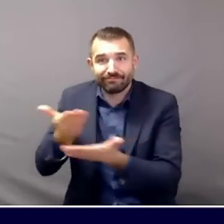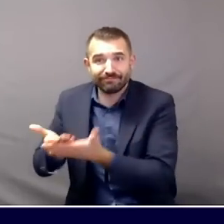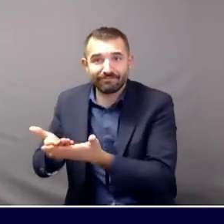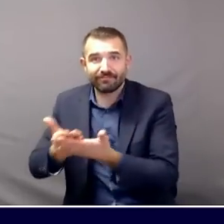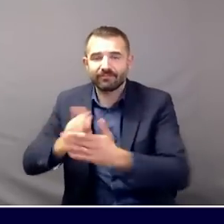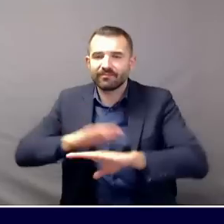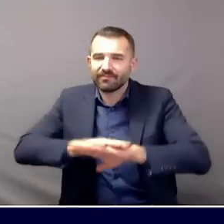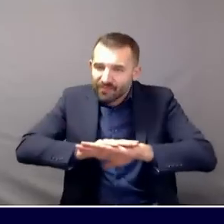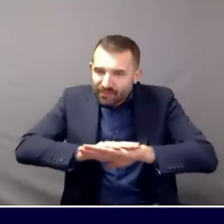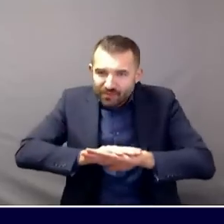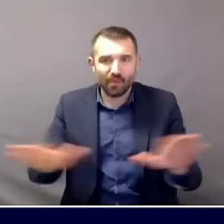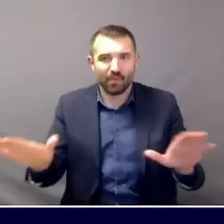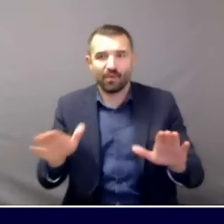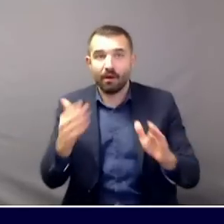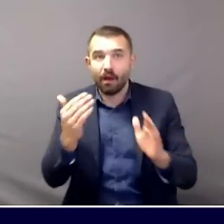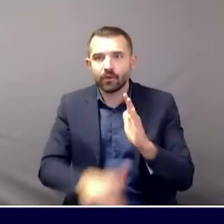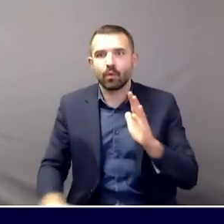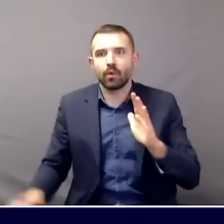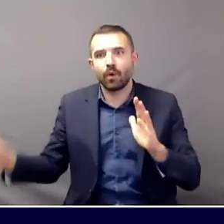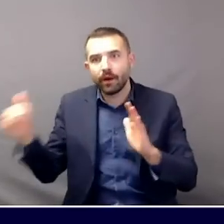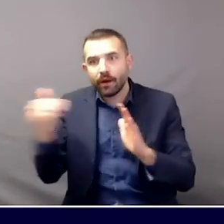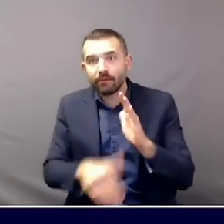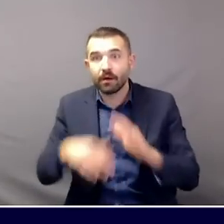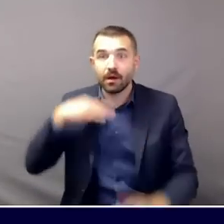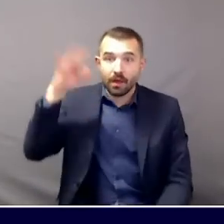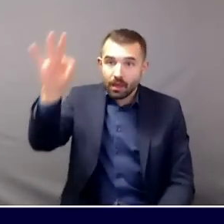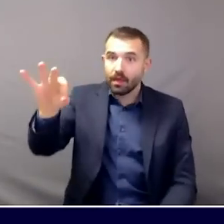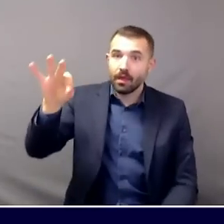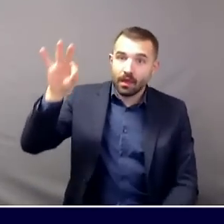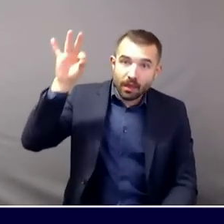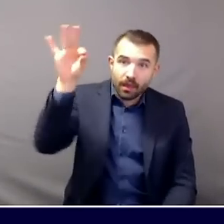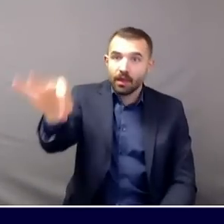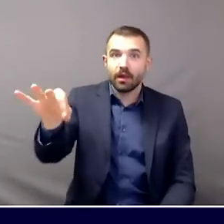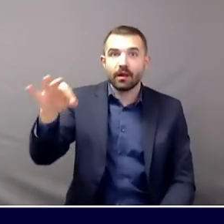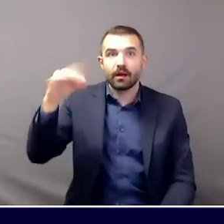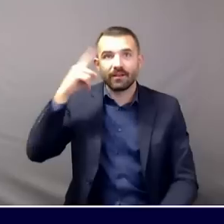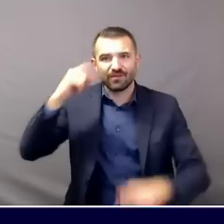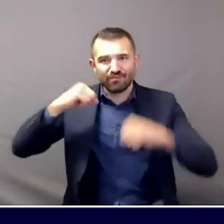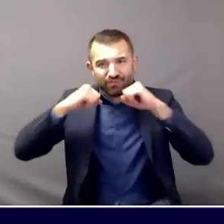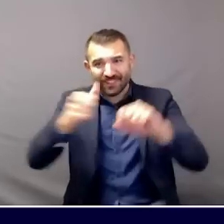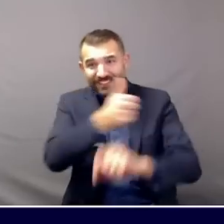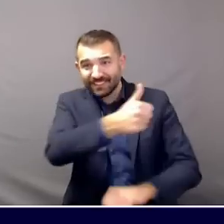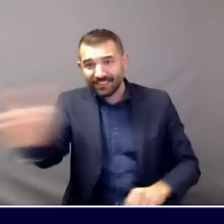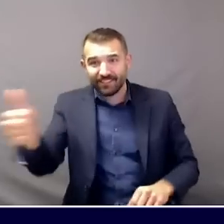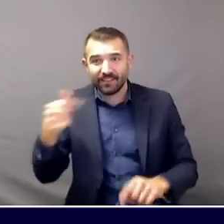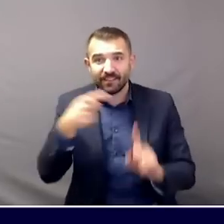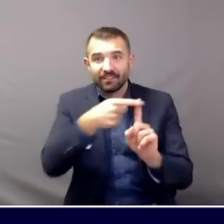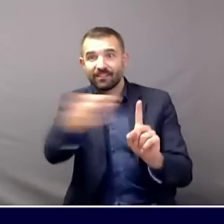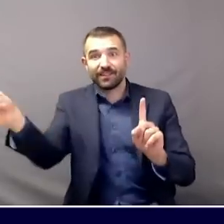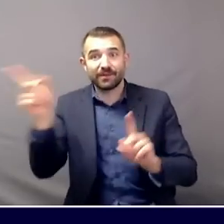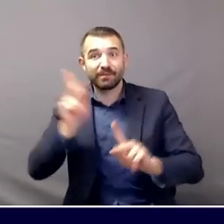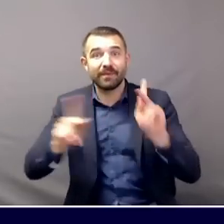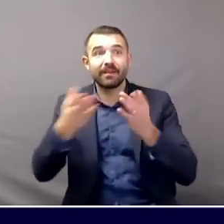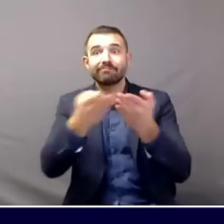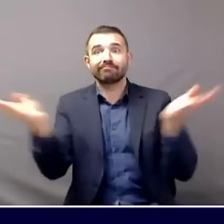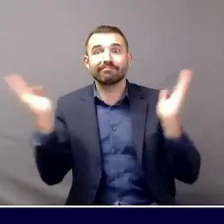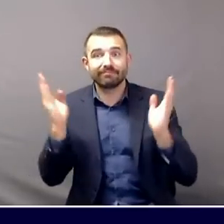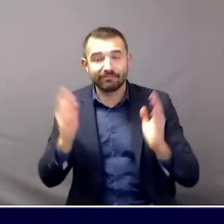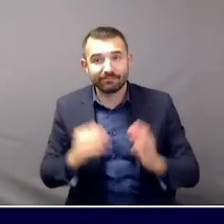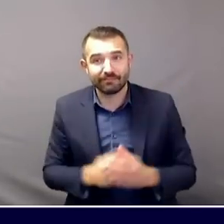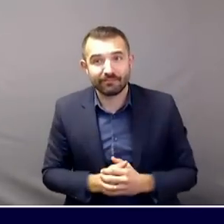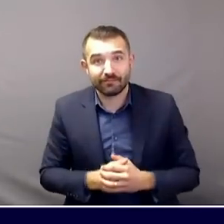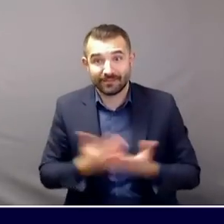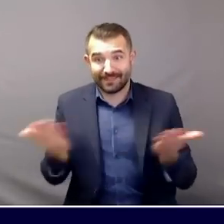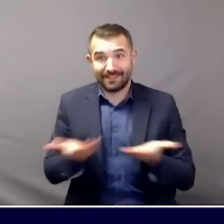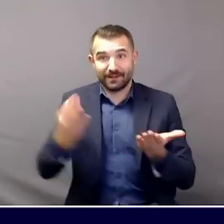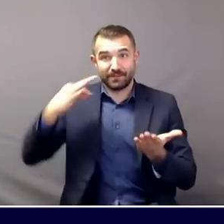these protect you and everyone else around you. Look, our state, our country has faced hard times